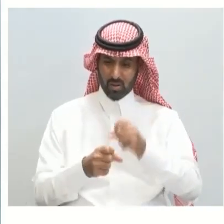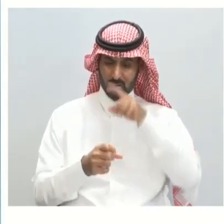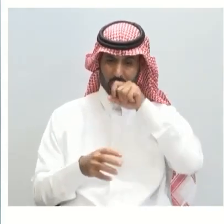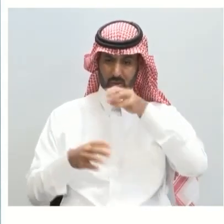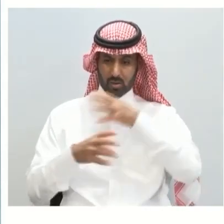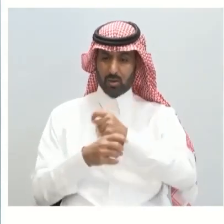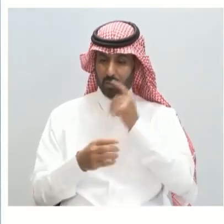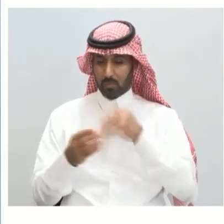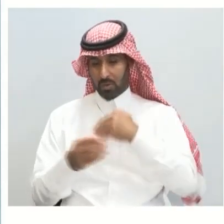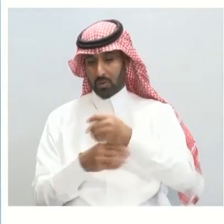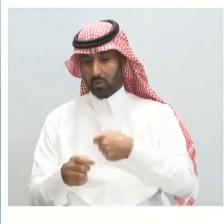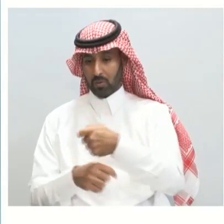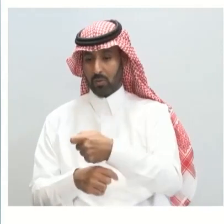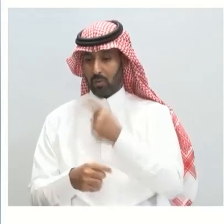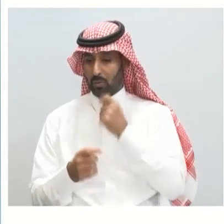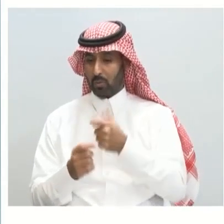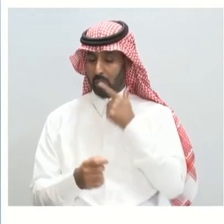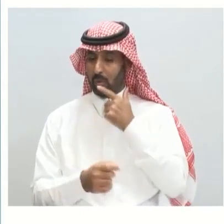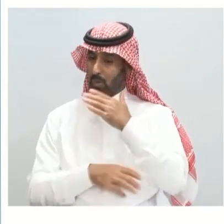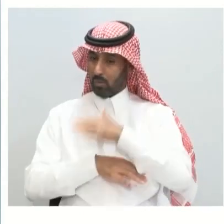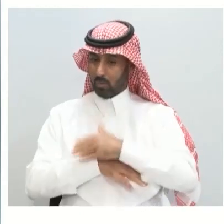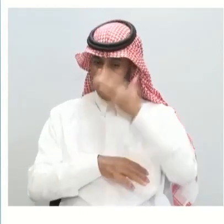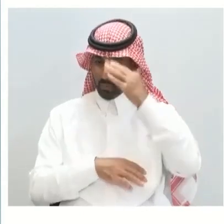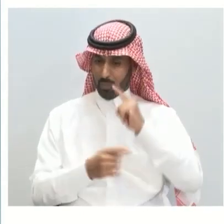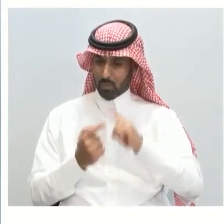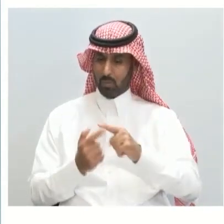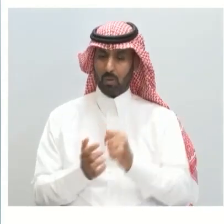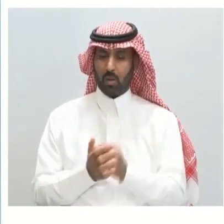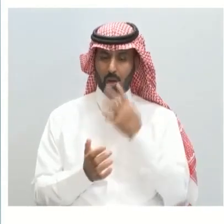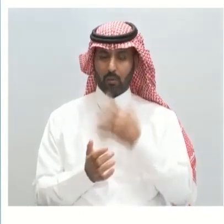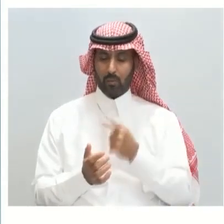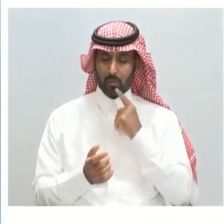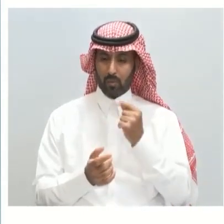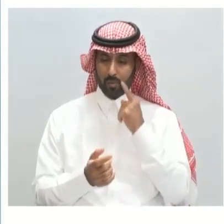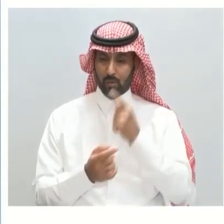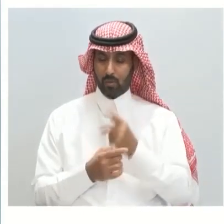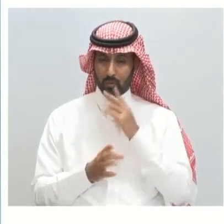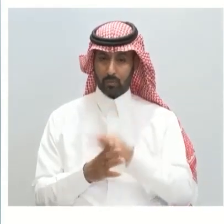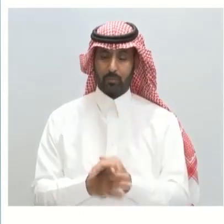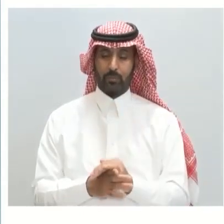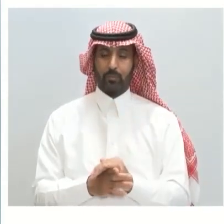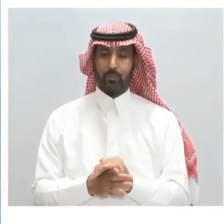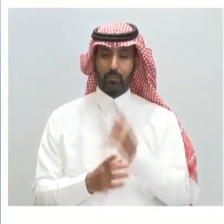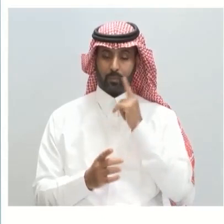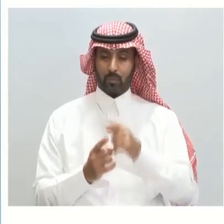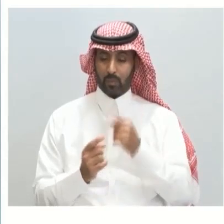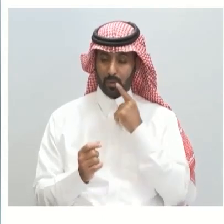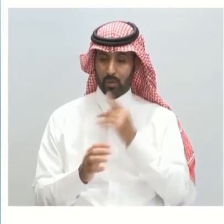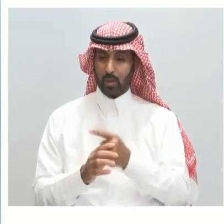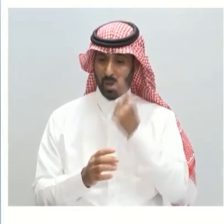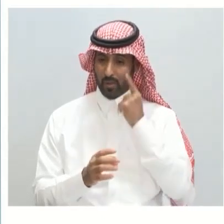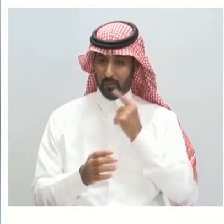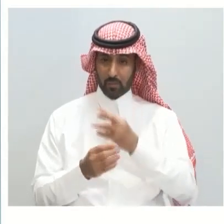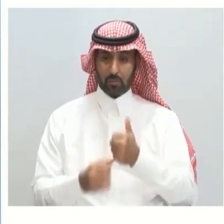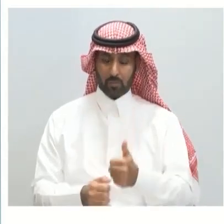to sell them. Falcons deserve respect and admiration. I often feel we have the best of both worlds. Making a decent living while